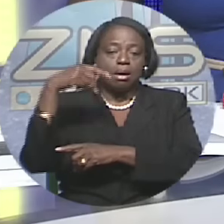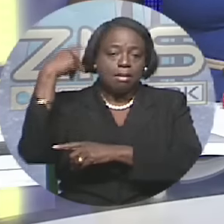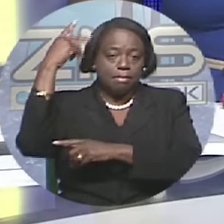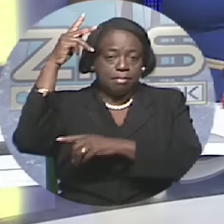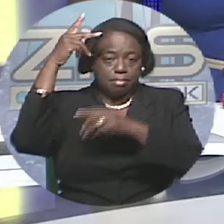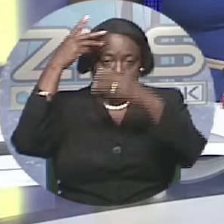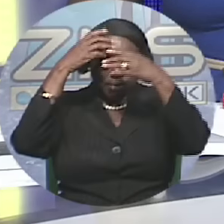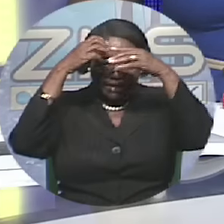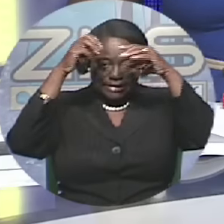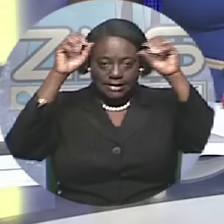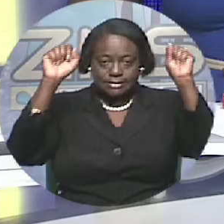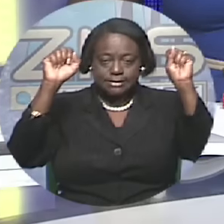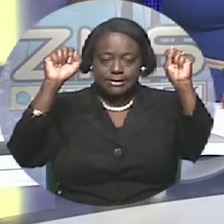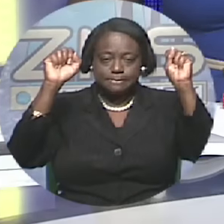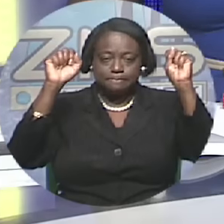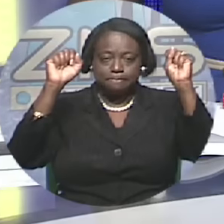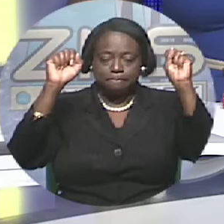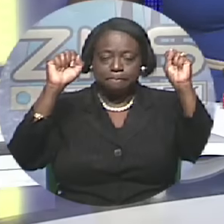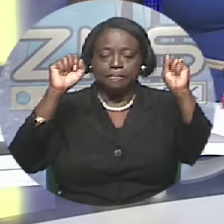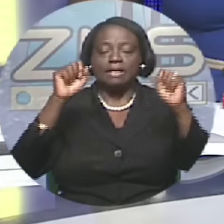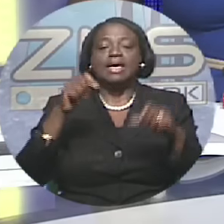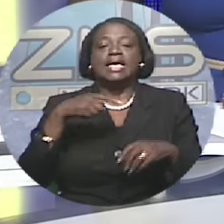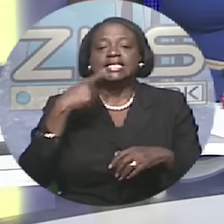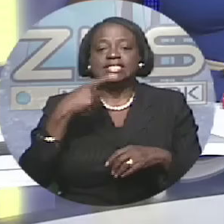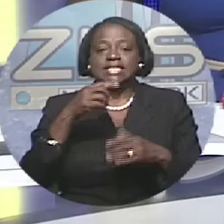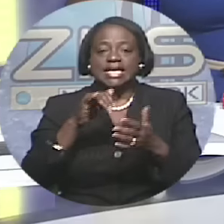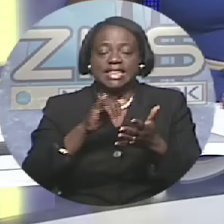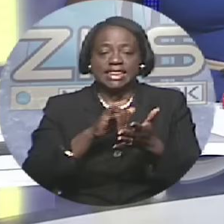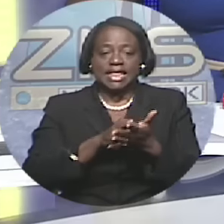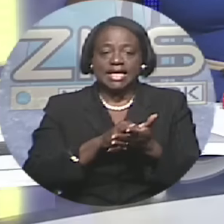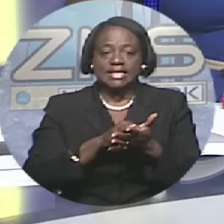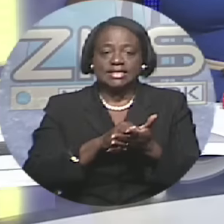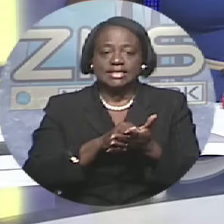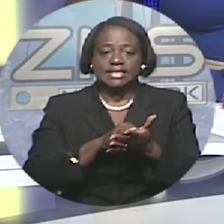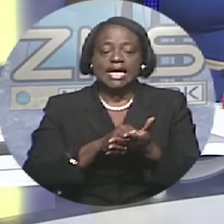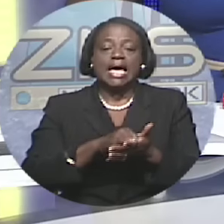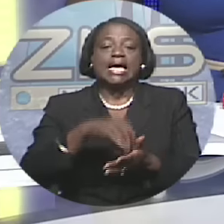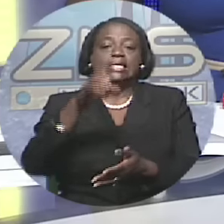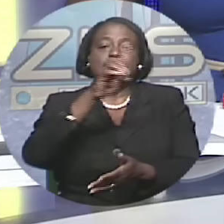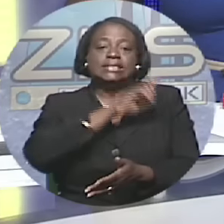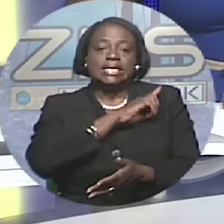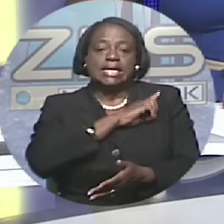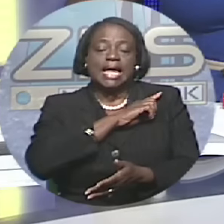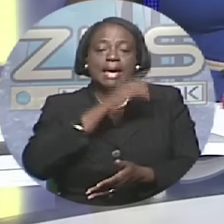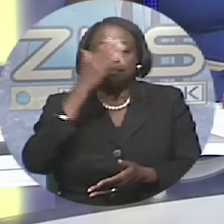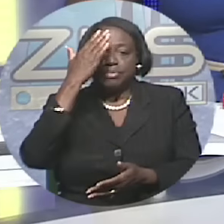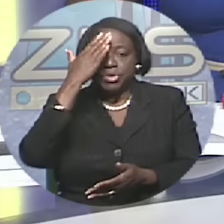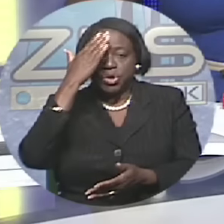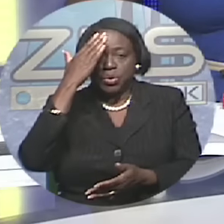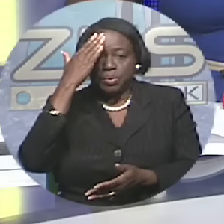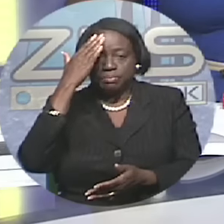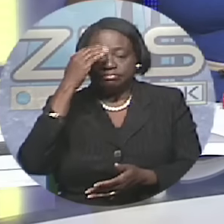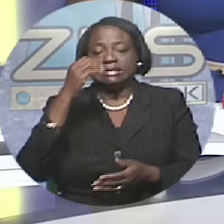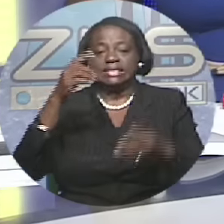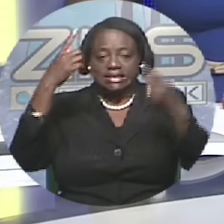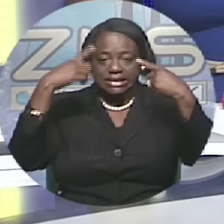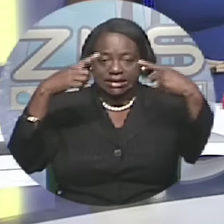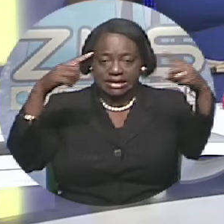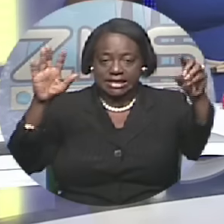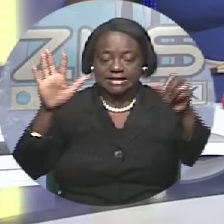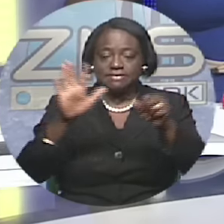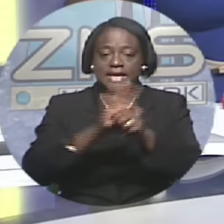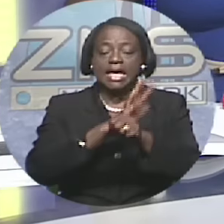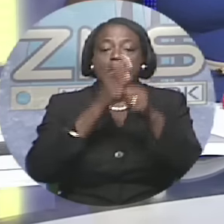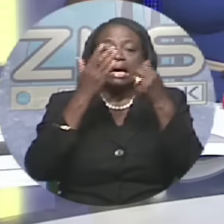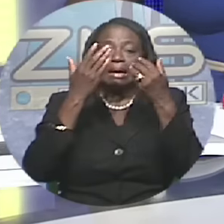Balmar stated, according to Mr. Sarkis Ismerlian, that Dunlap knew that a successfully completed and opened Balmar